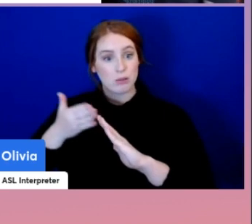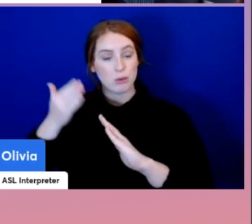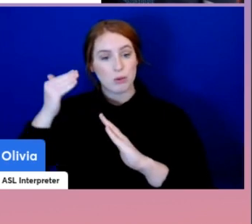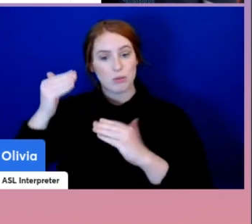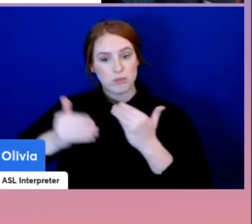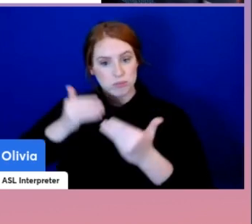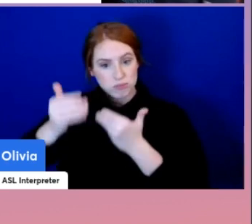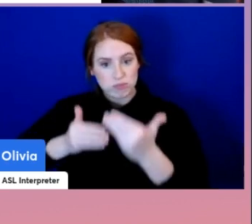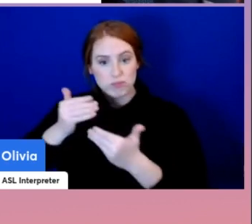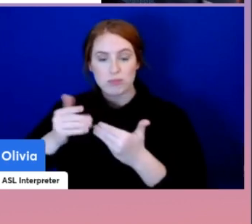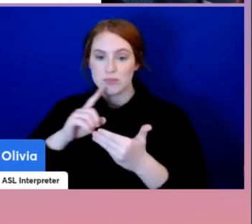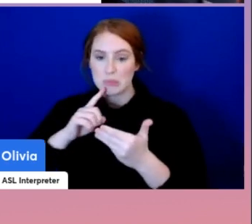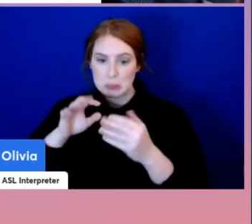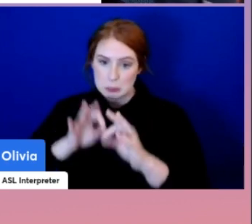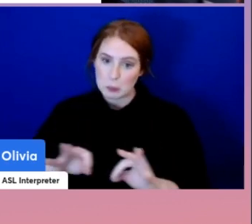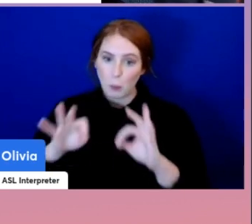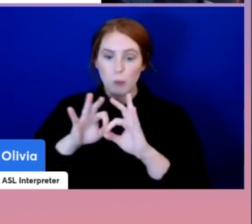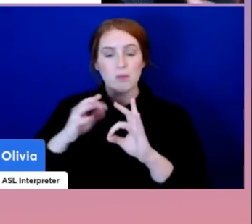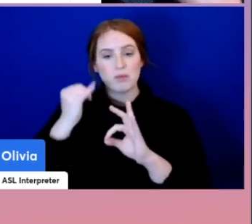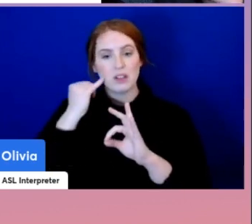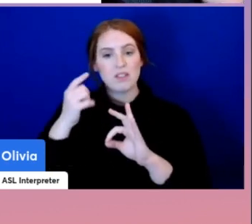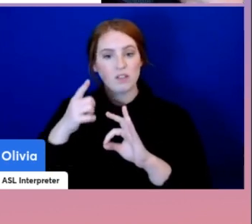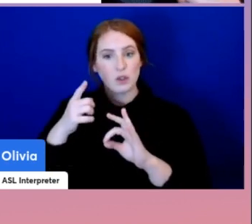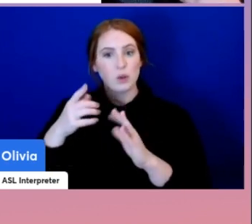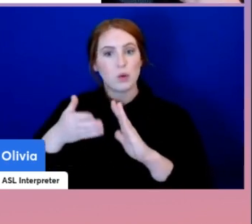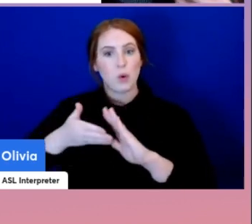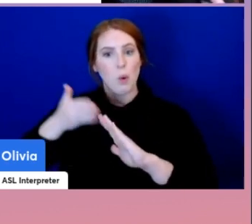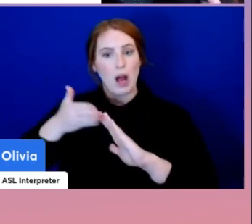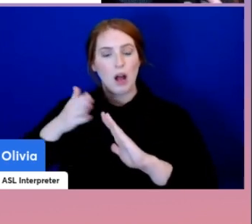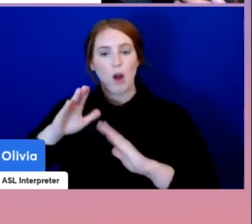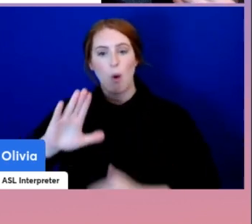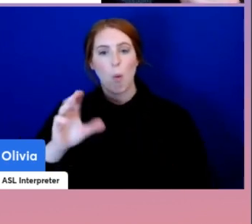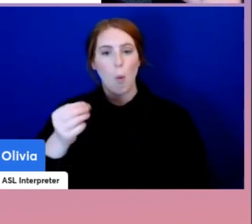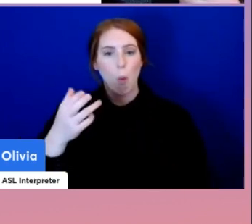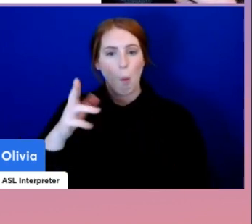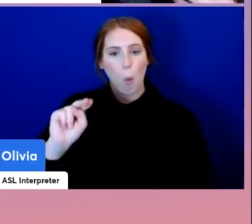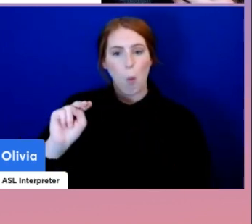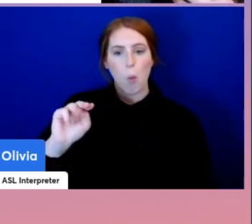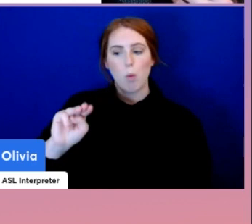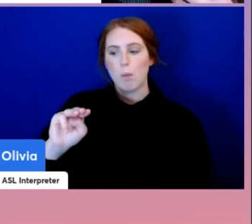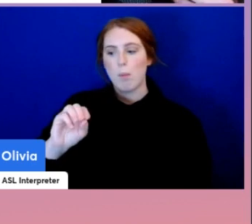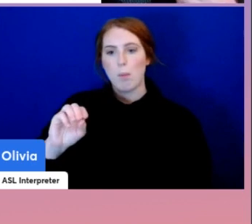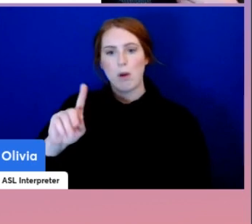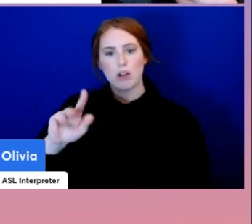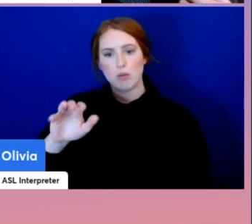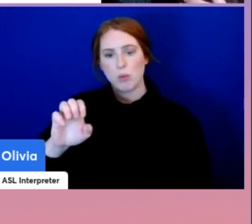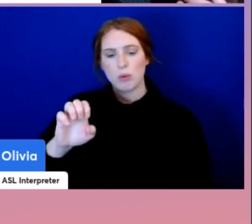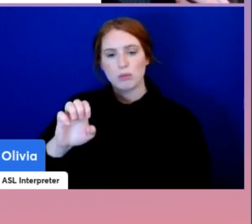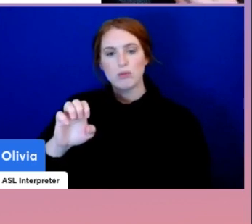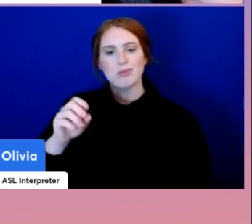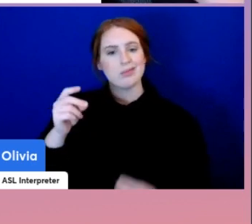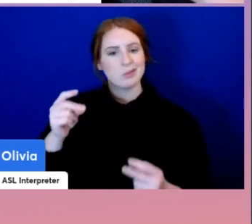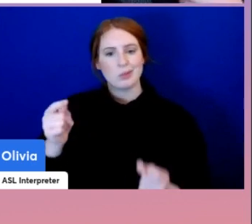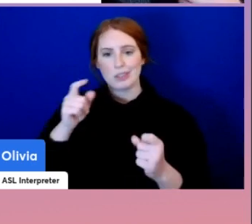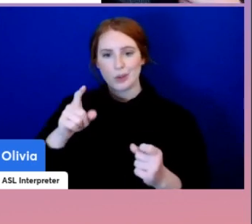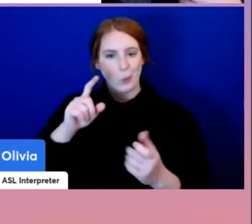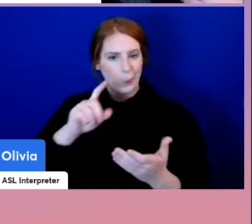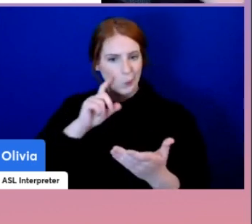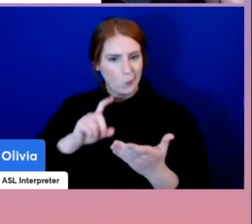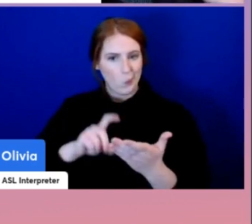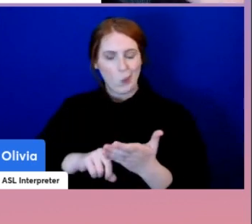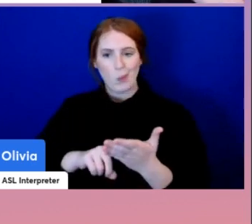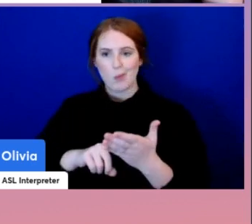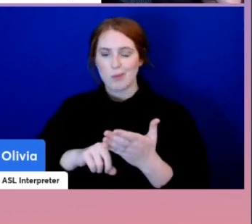rules. If you just run this on your own modules, you will quickly see the amount